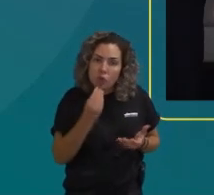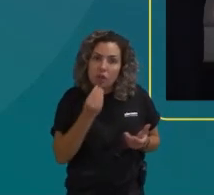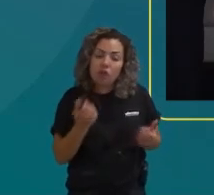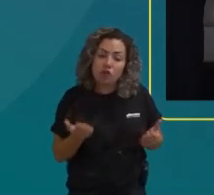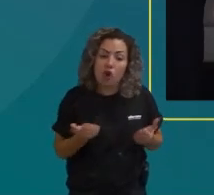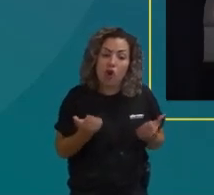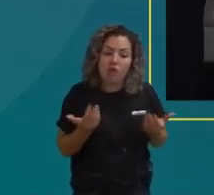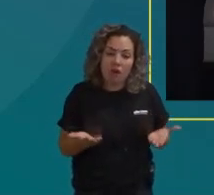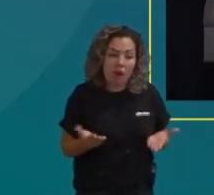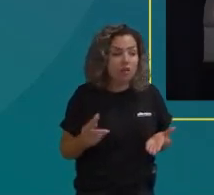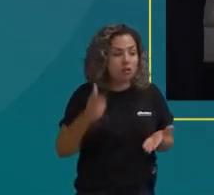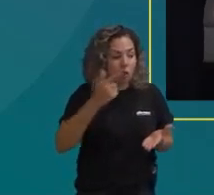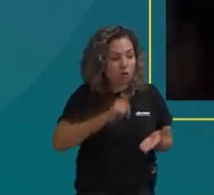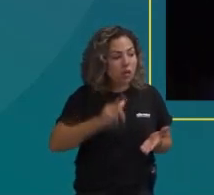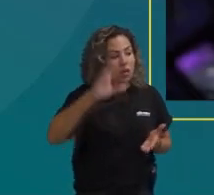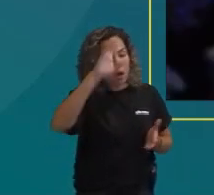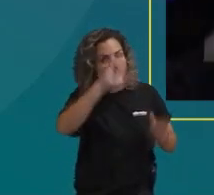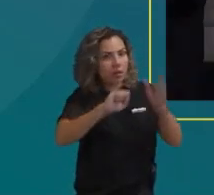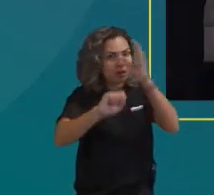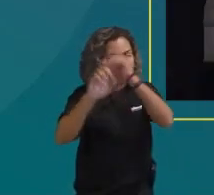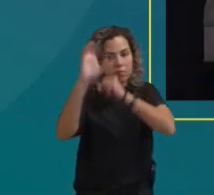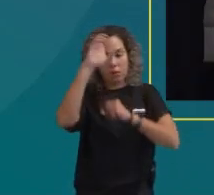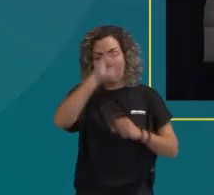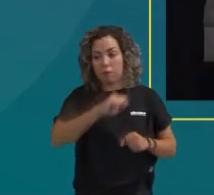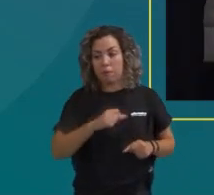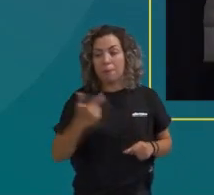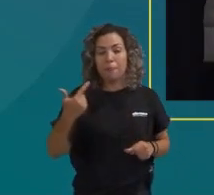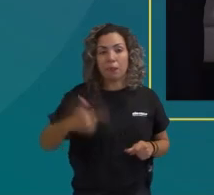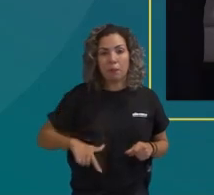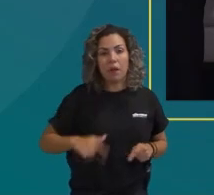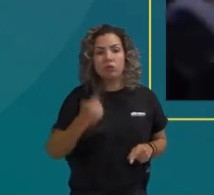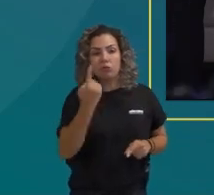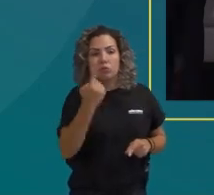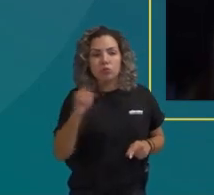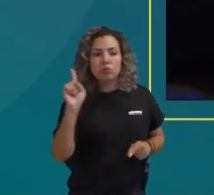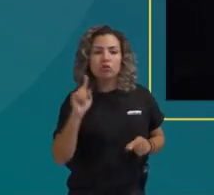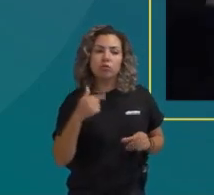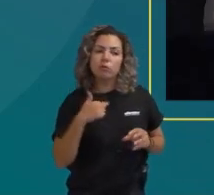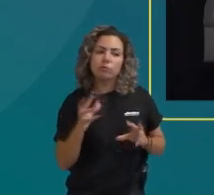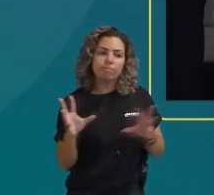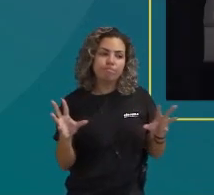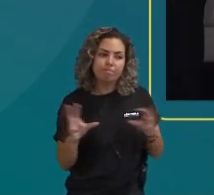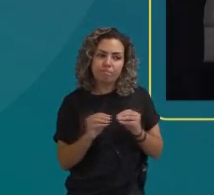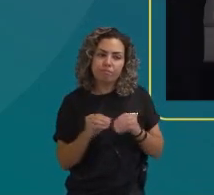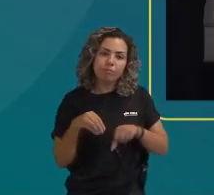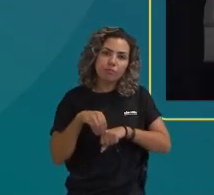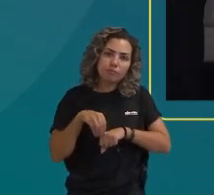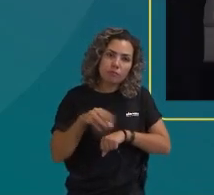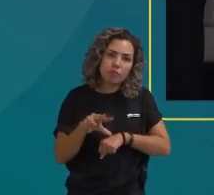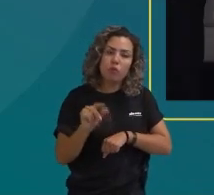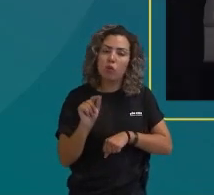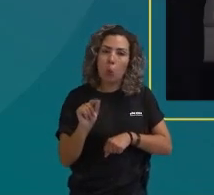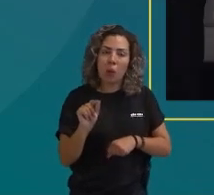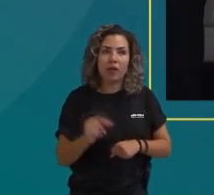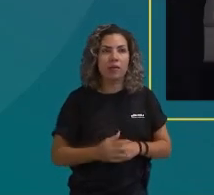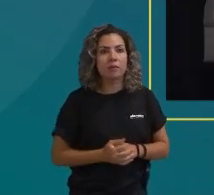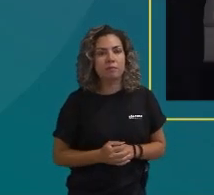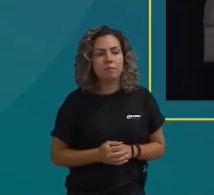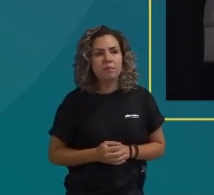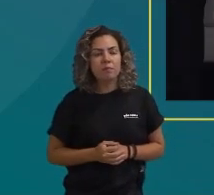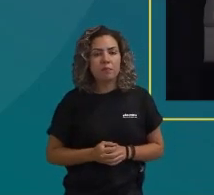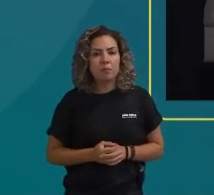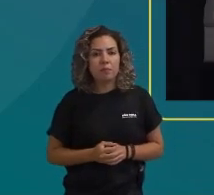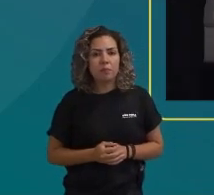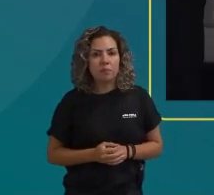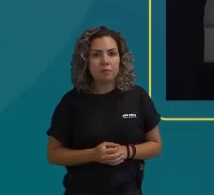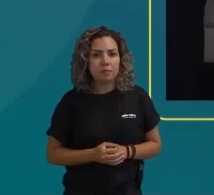finally, to add to that, Chinese nets. You won't find a Chinese net in China, but we can